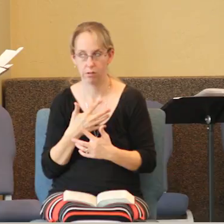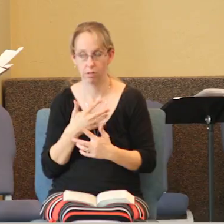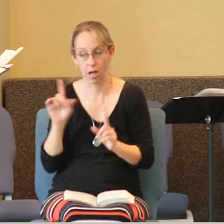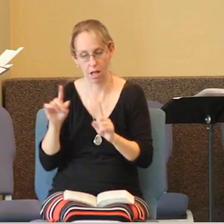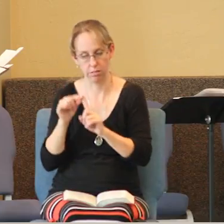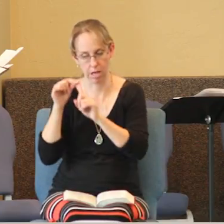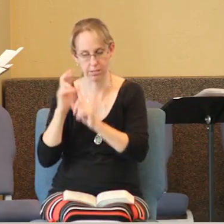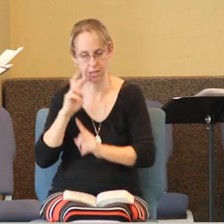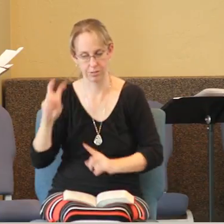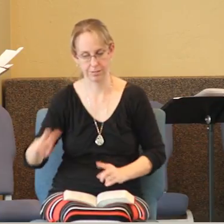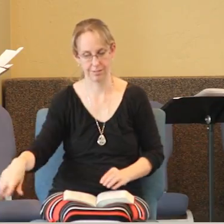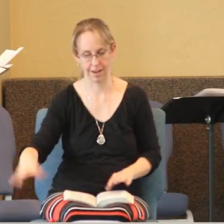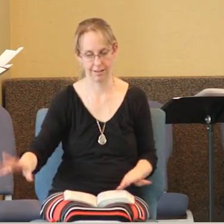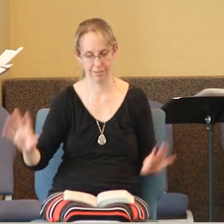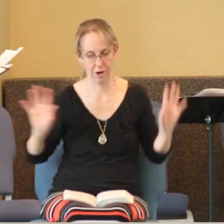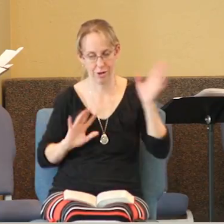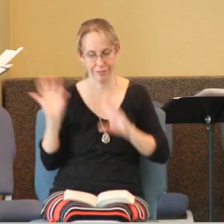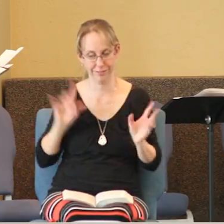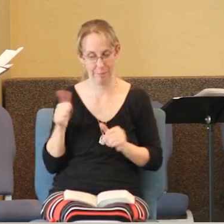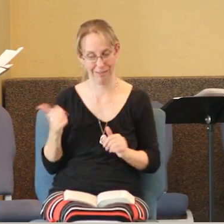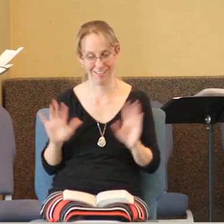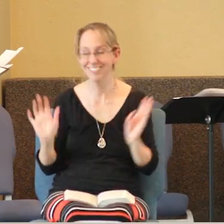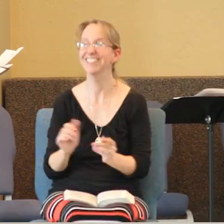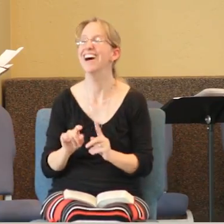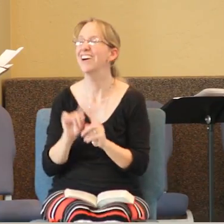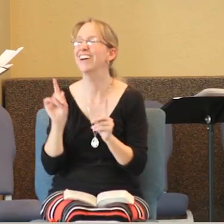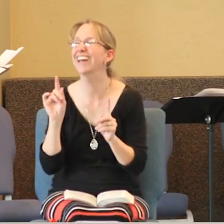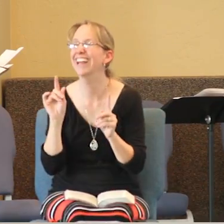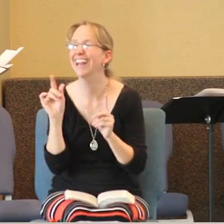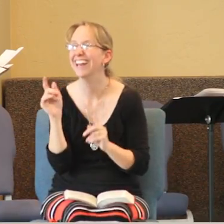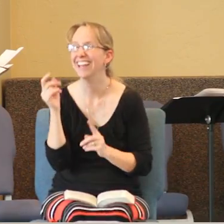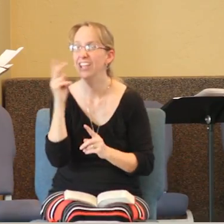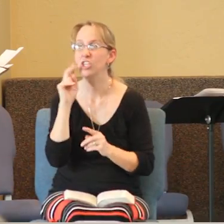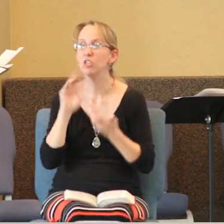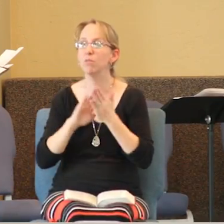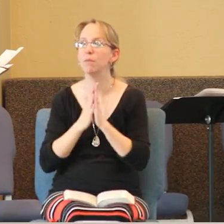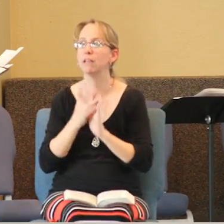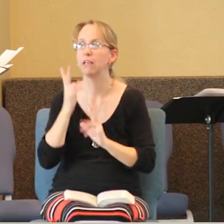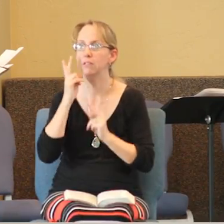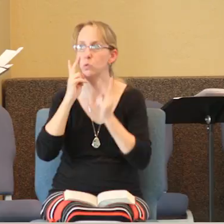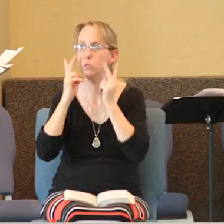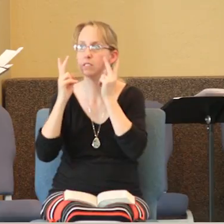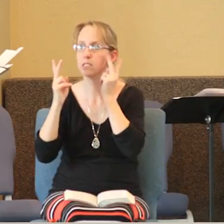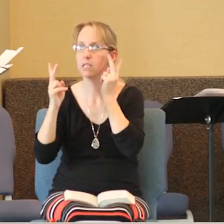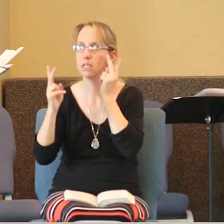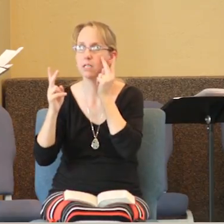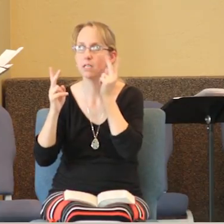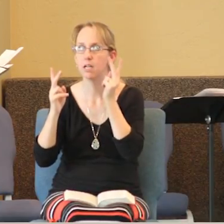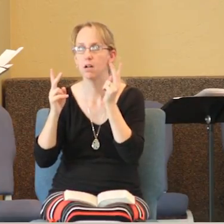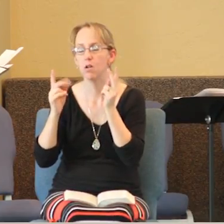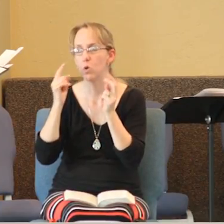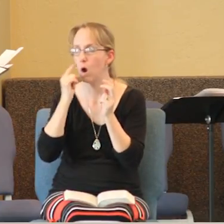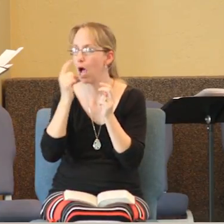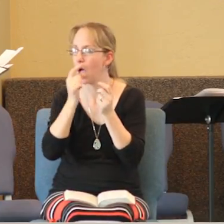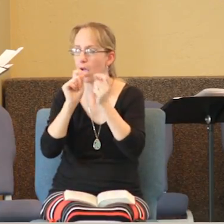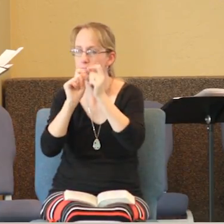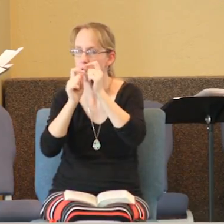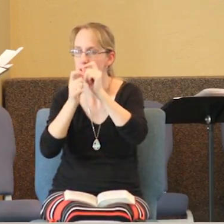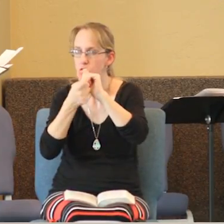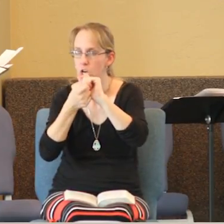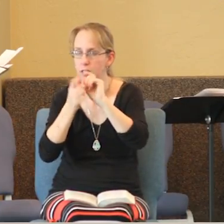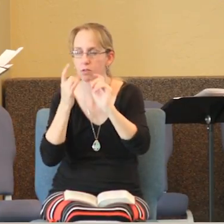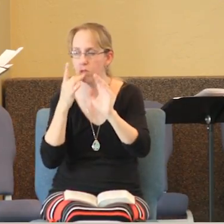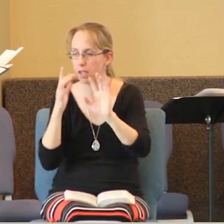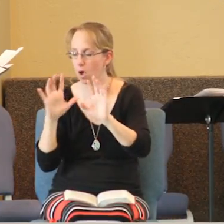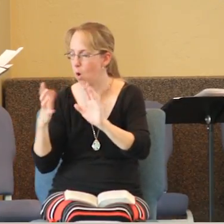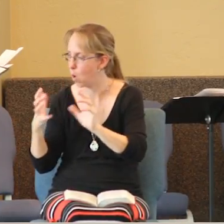really bad coming down or something like that, you begin to see as your eyes adjust to the light, and you begin to see, oh, well, I don't